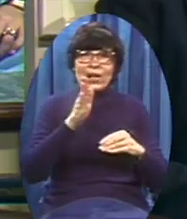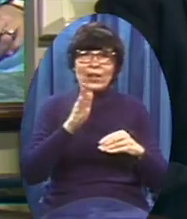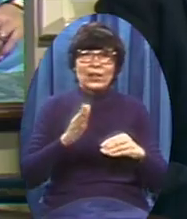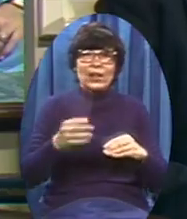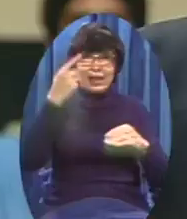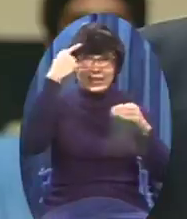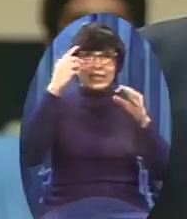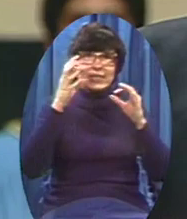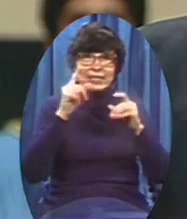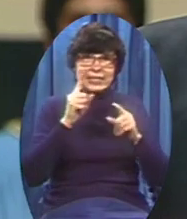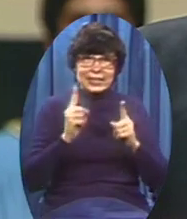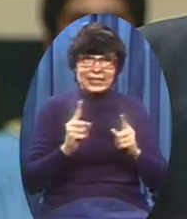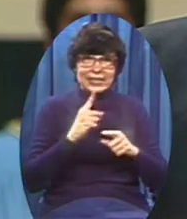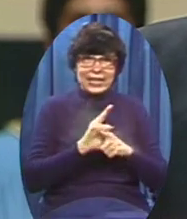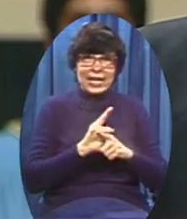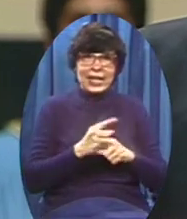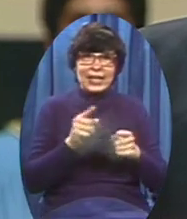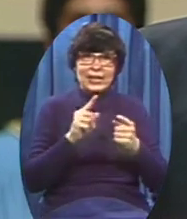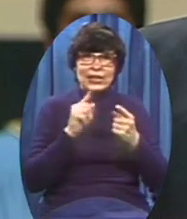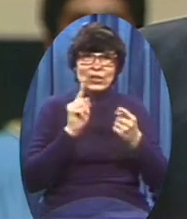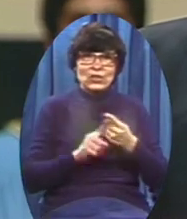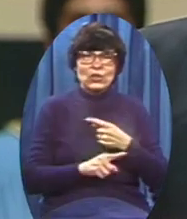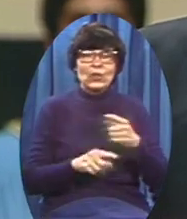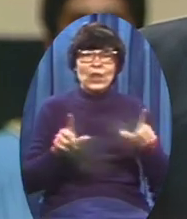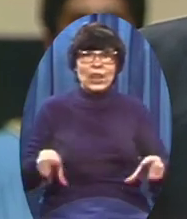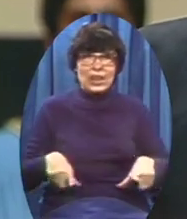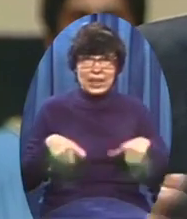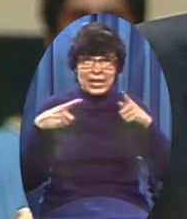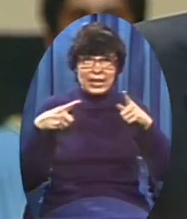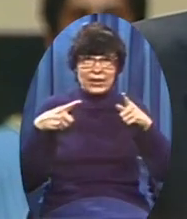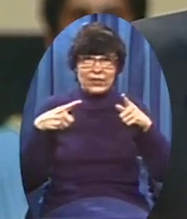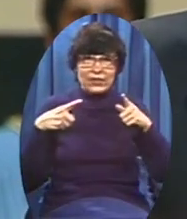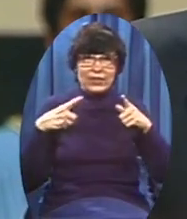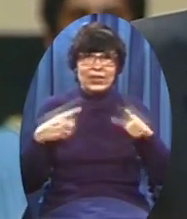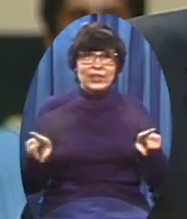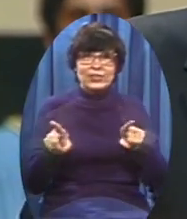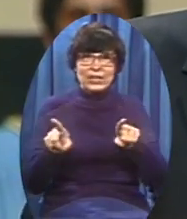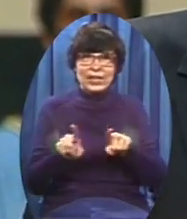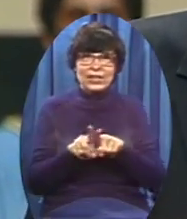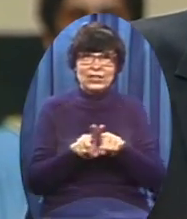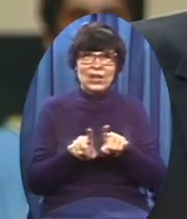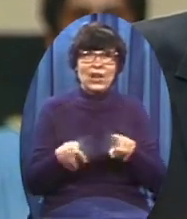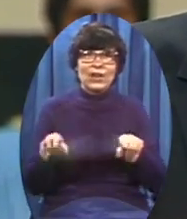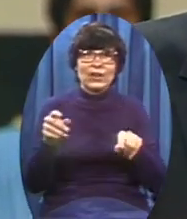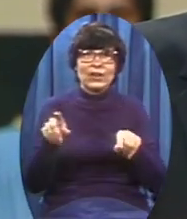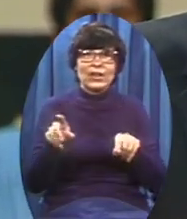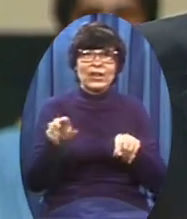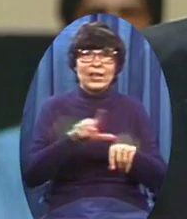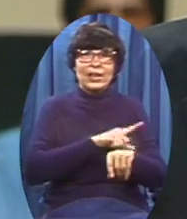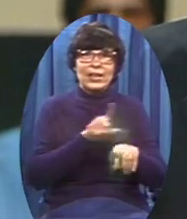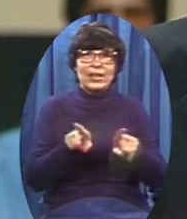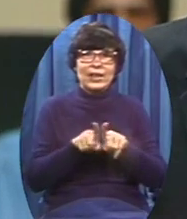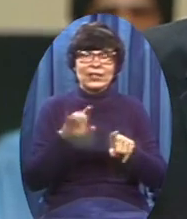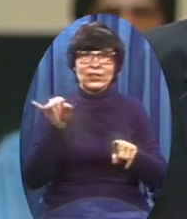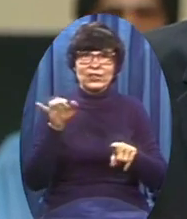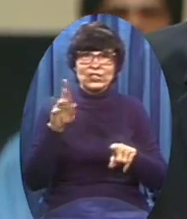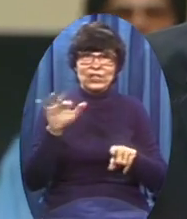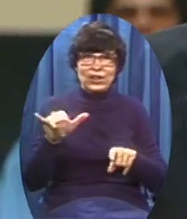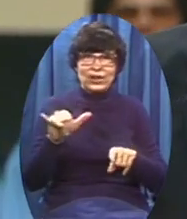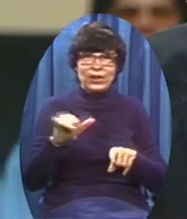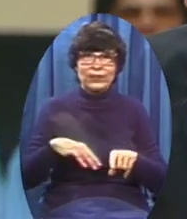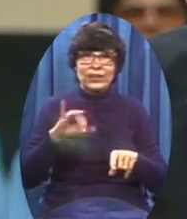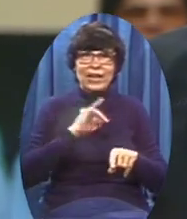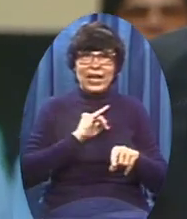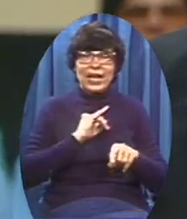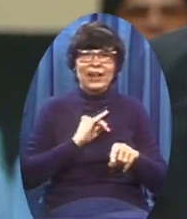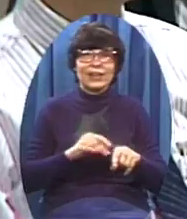And I'll guarantee you that Brother Jerry Falwell doesn't get any more out of life than I get out. Many, many years ago, I made up my mind that I was going to live every day for the